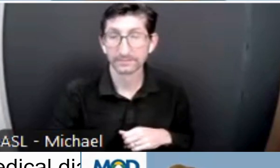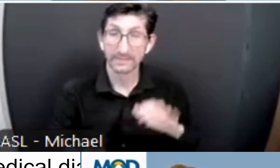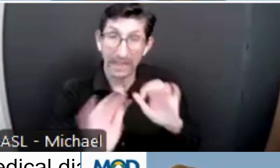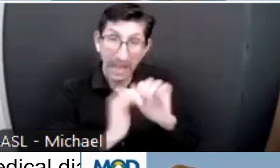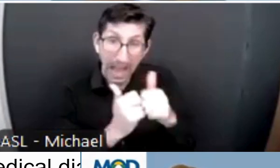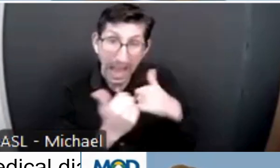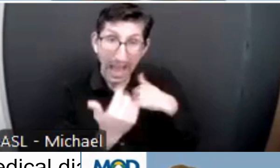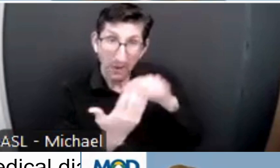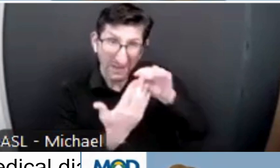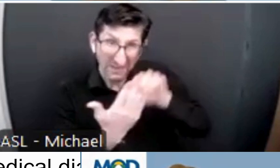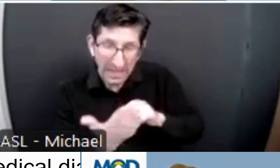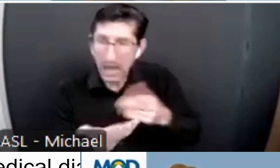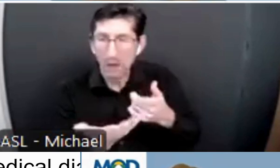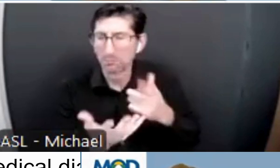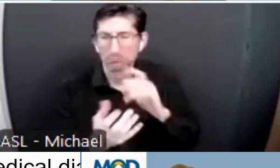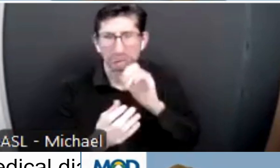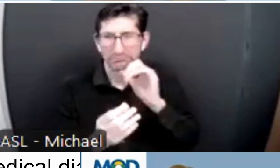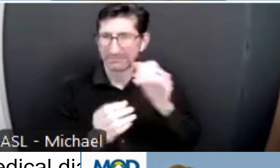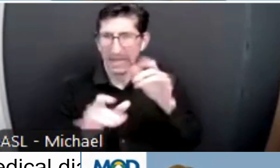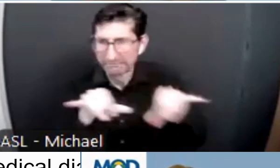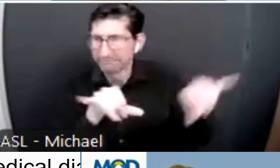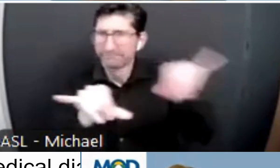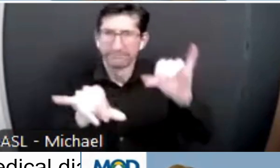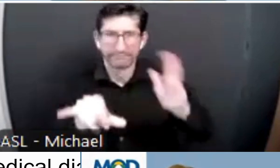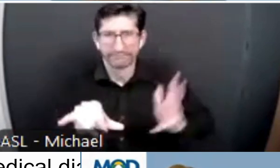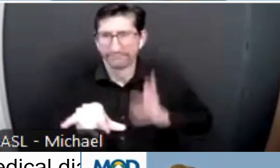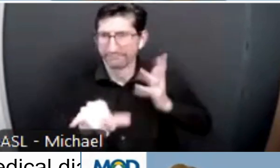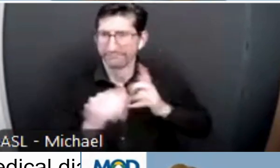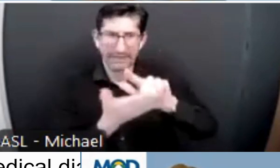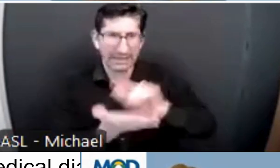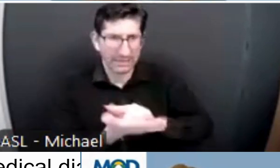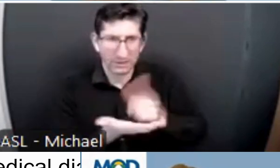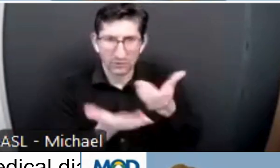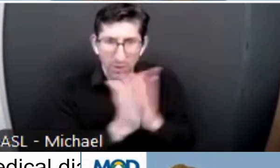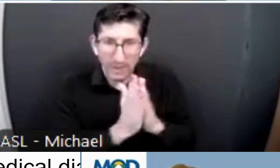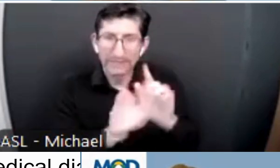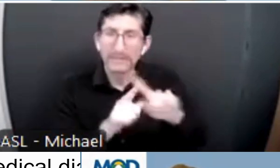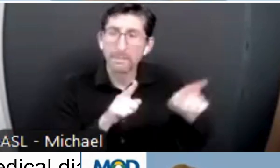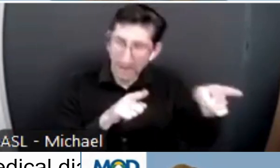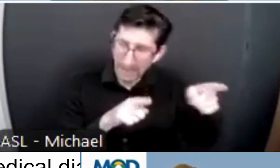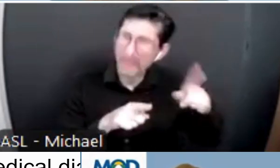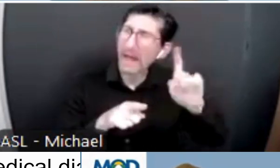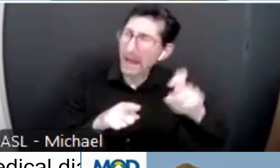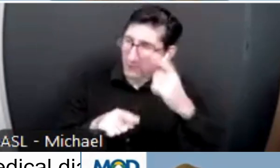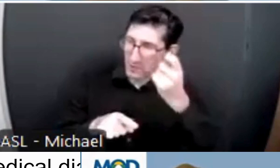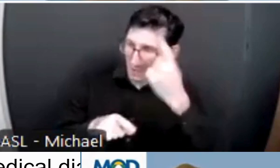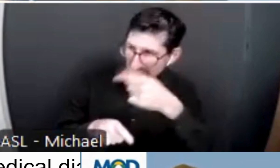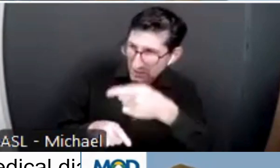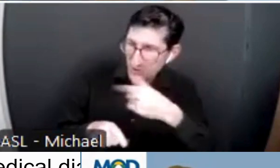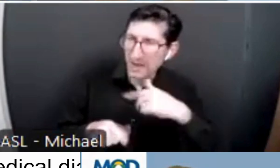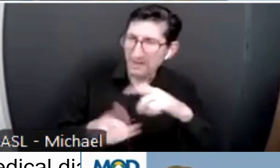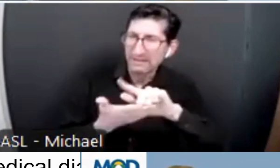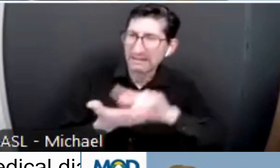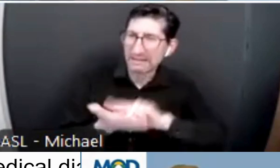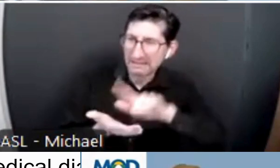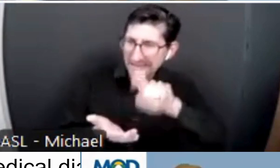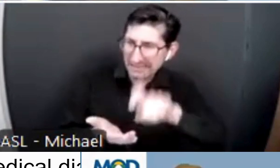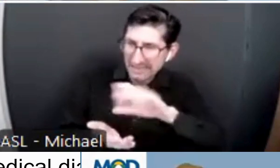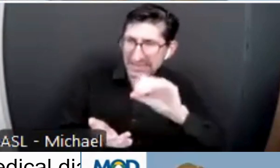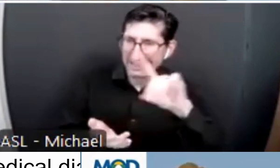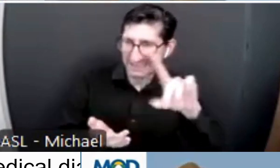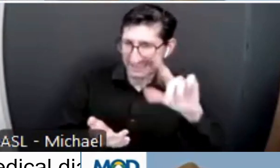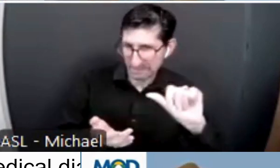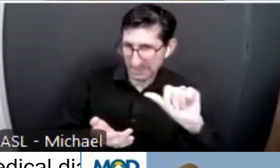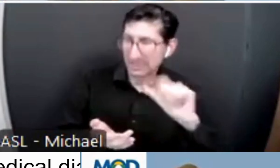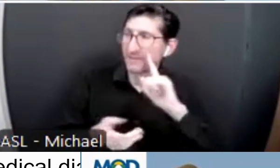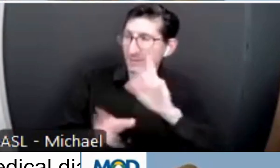that you have a disability and a disability-related need to be able to approve your request. So to show that, we recommend